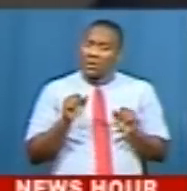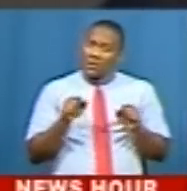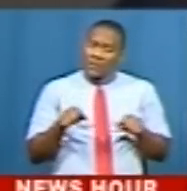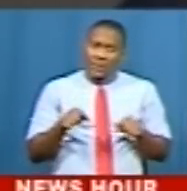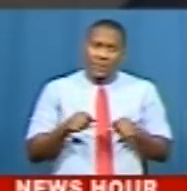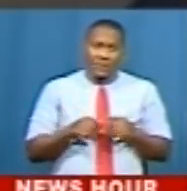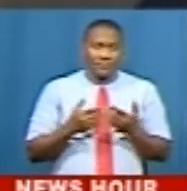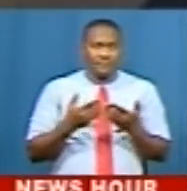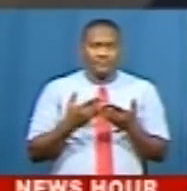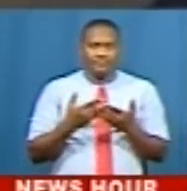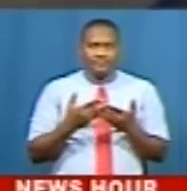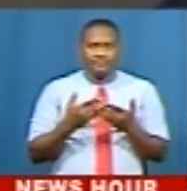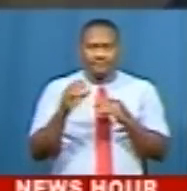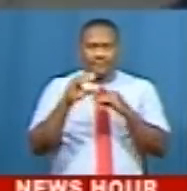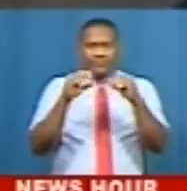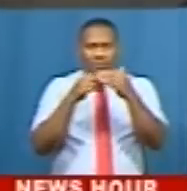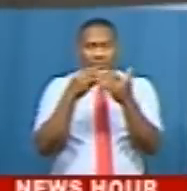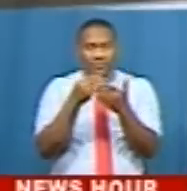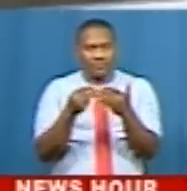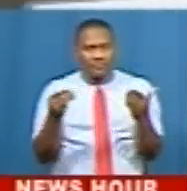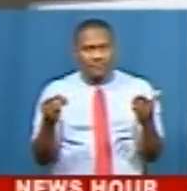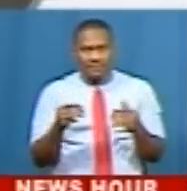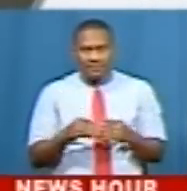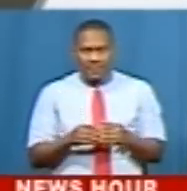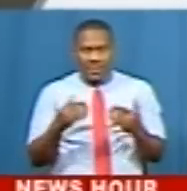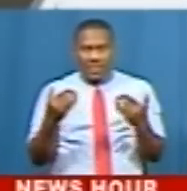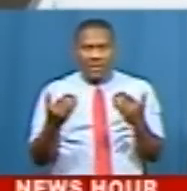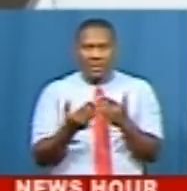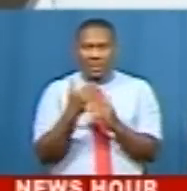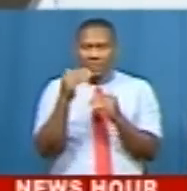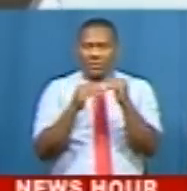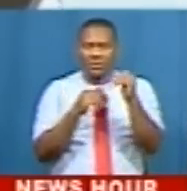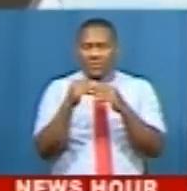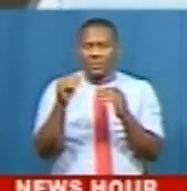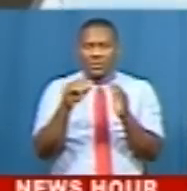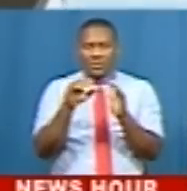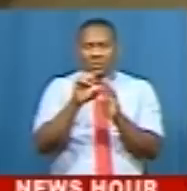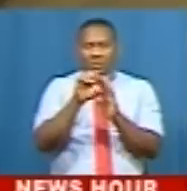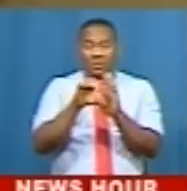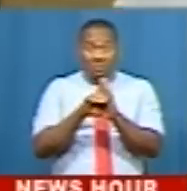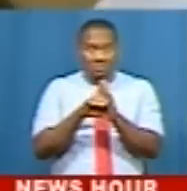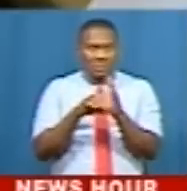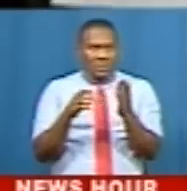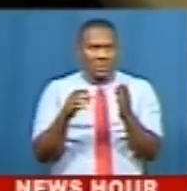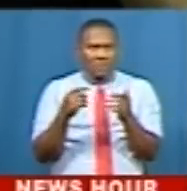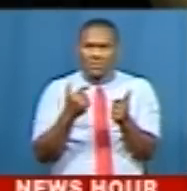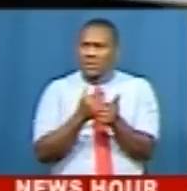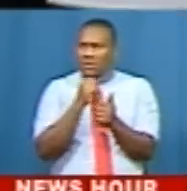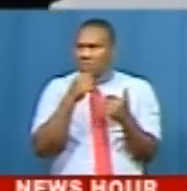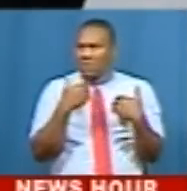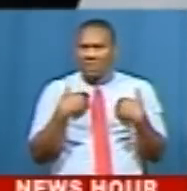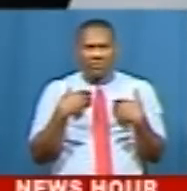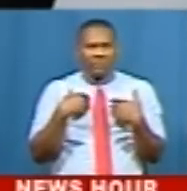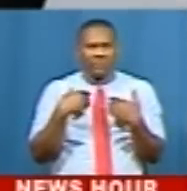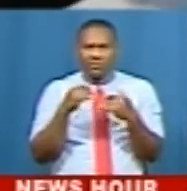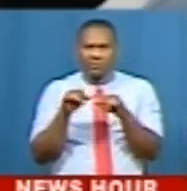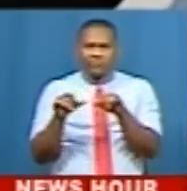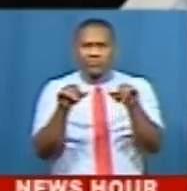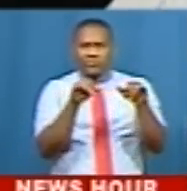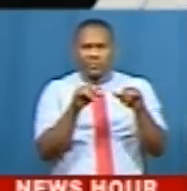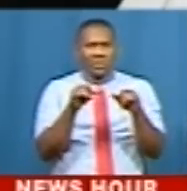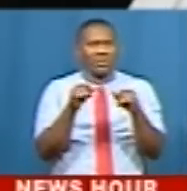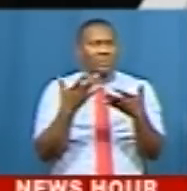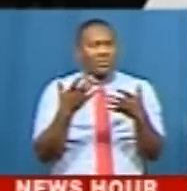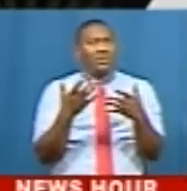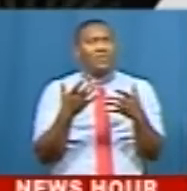construction materials. Prior to the introduction of the new building code, Ghana did not have a uniform standard for construction industry to guide how developers